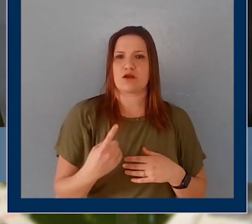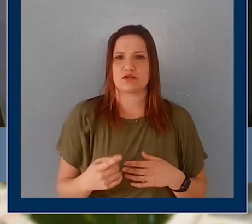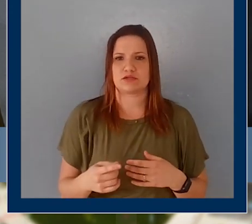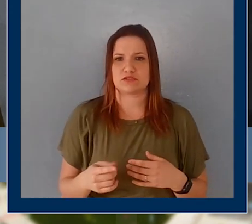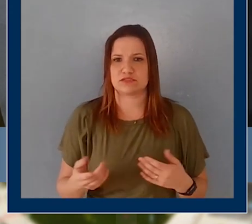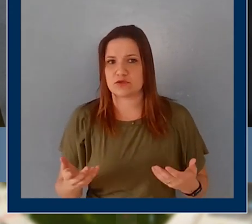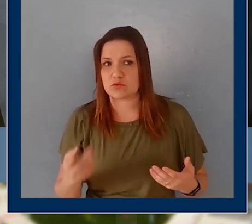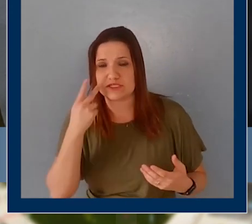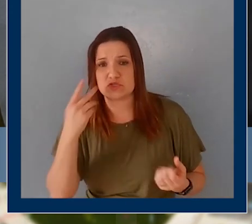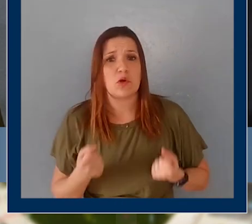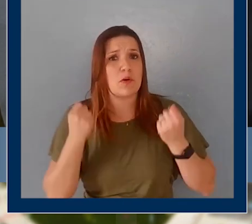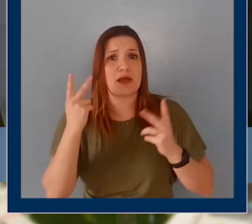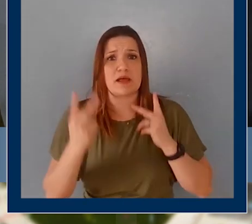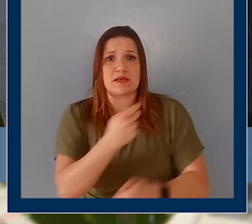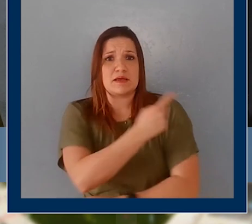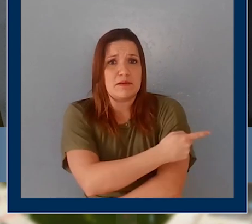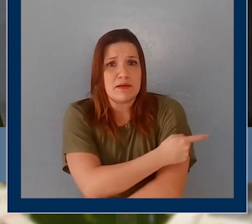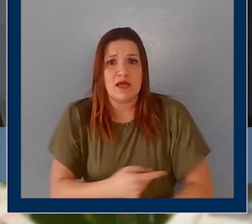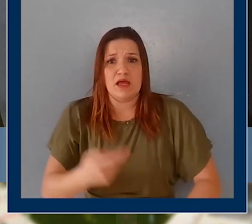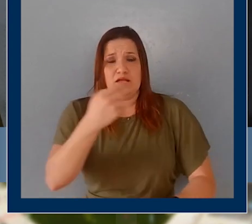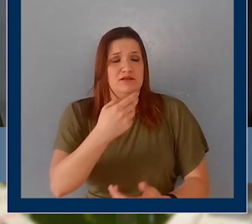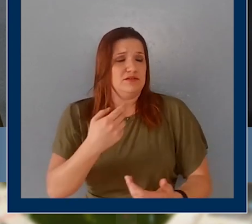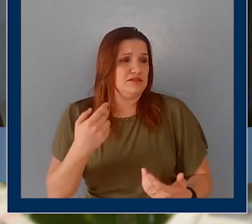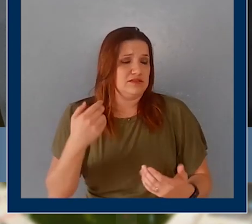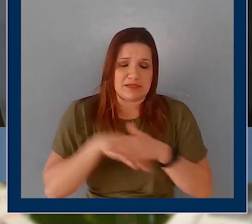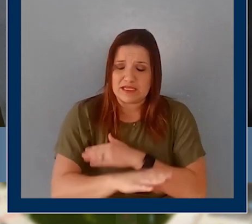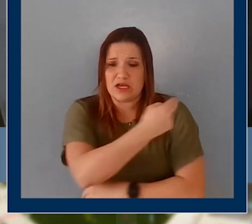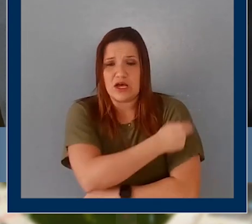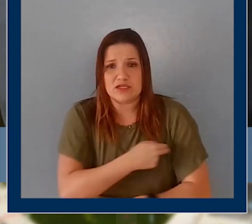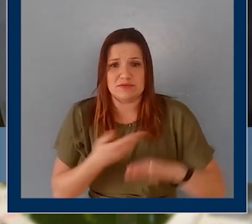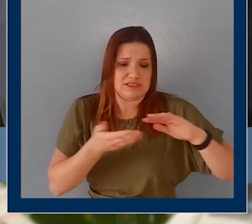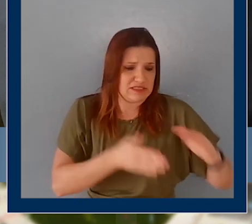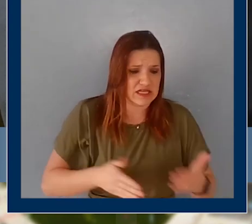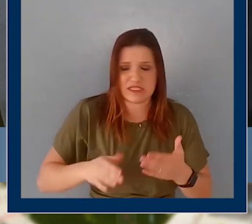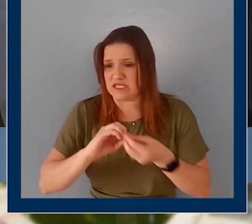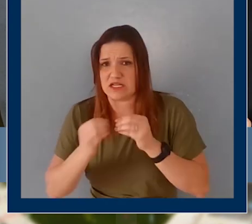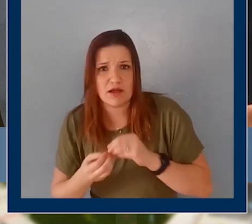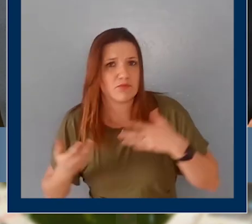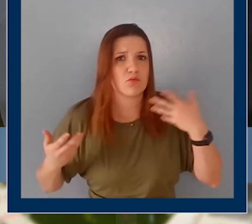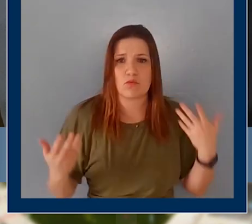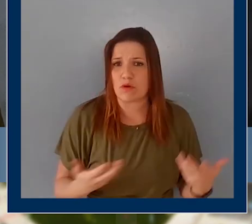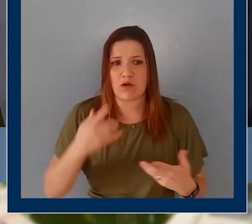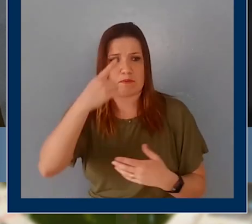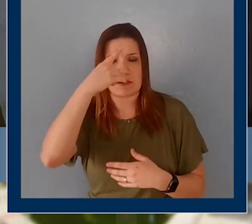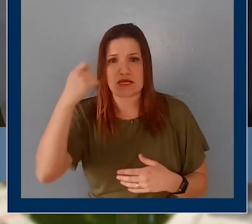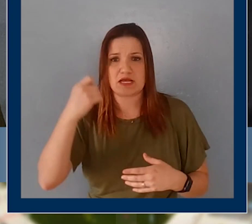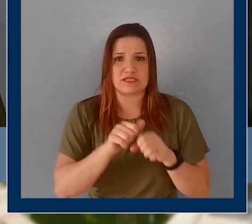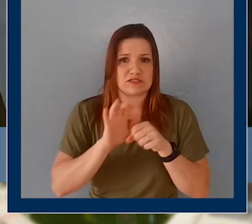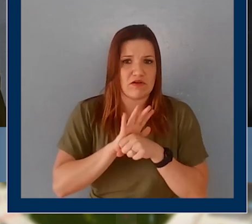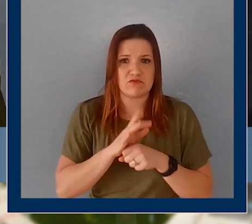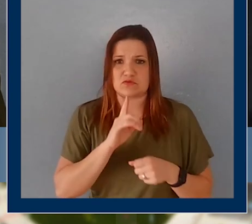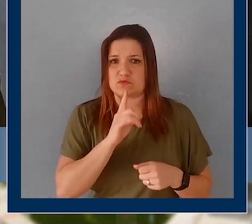contracted the virus, almost identical to the 1.1% statewide in terms of the number of people that,